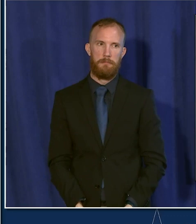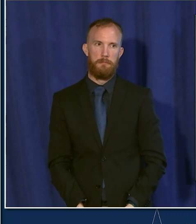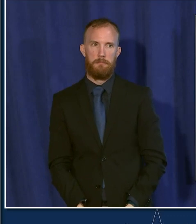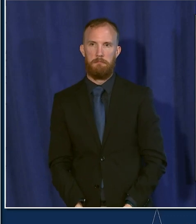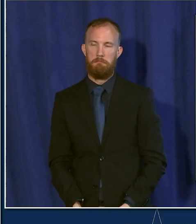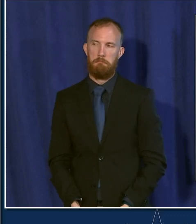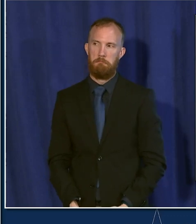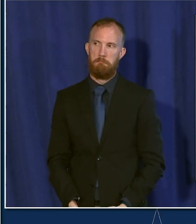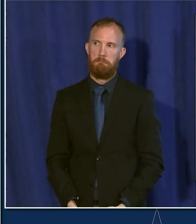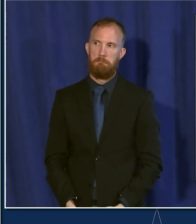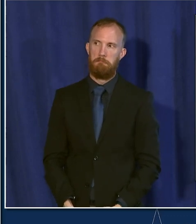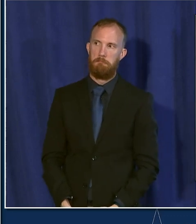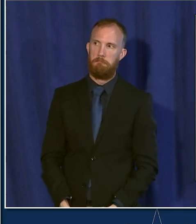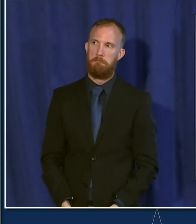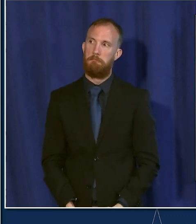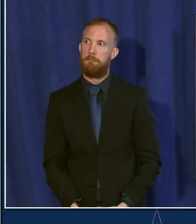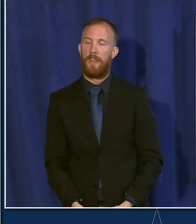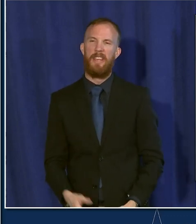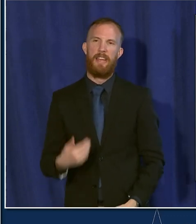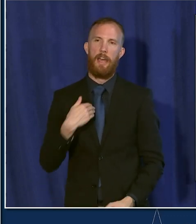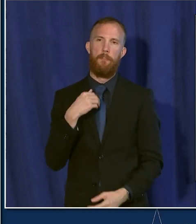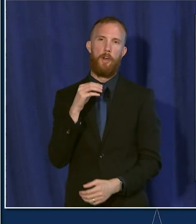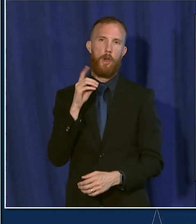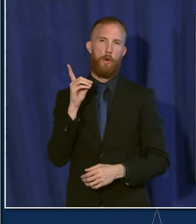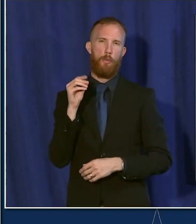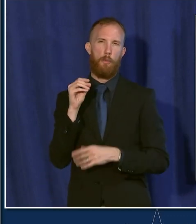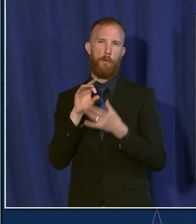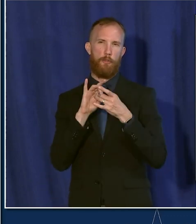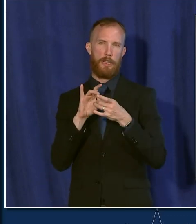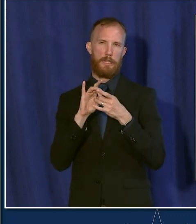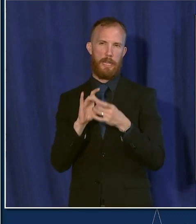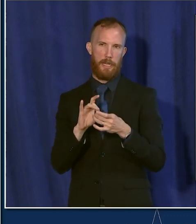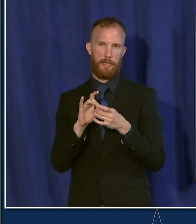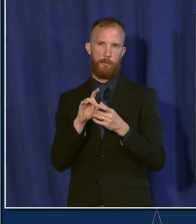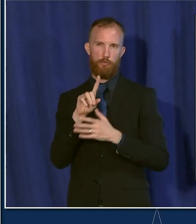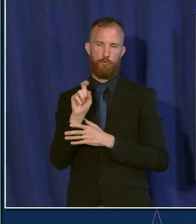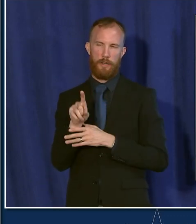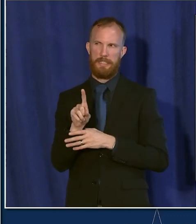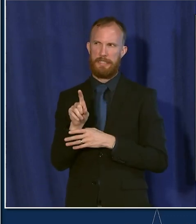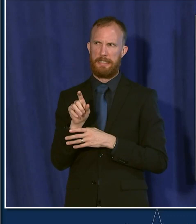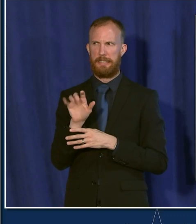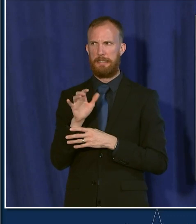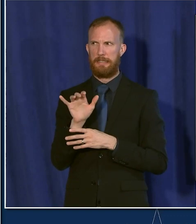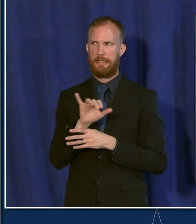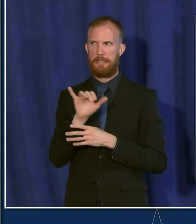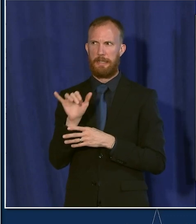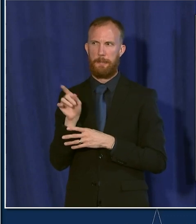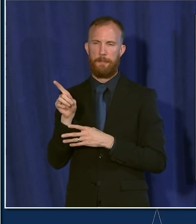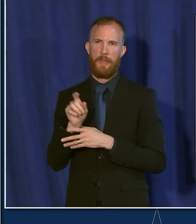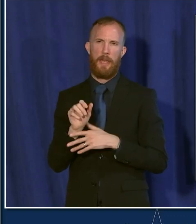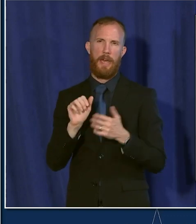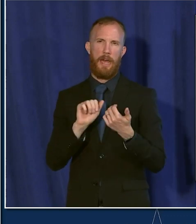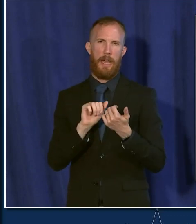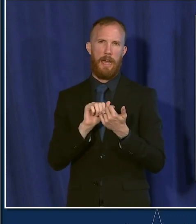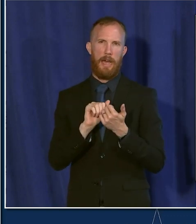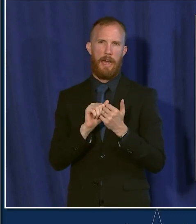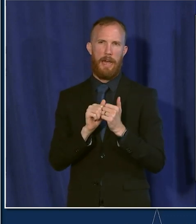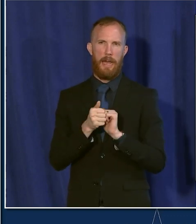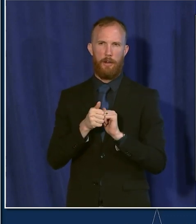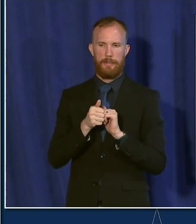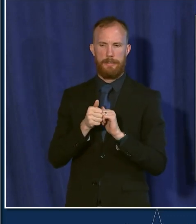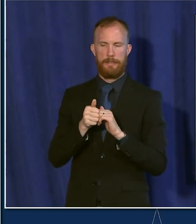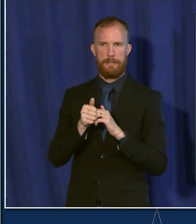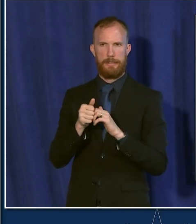Just one more related question. Sure. I had a similar question to him, but how do these additions to the travel